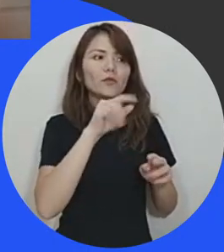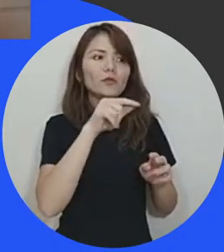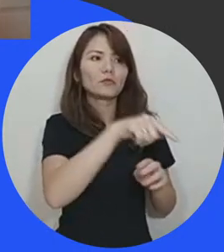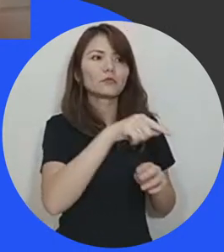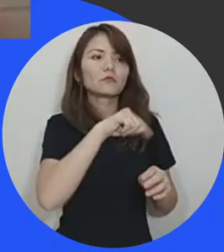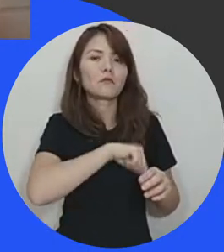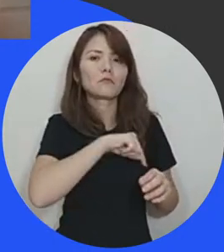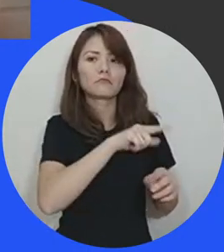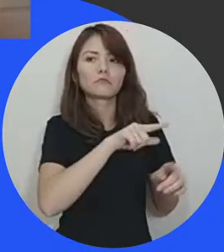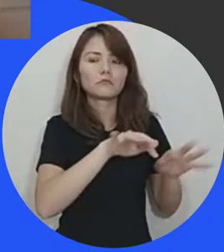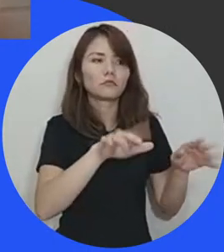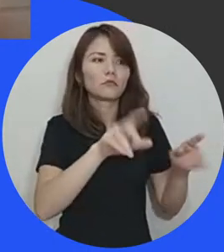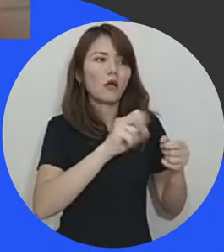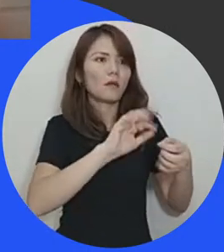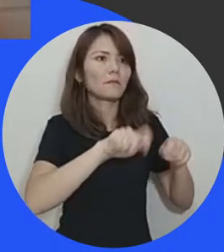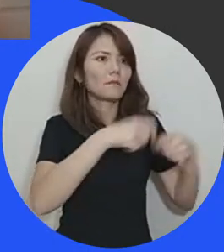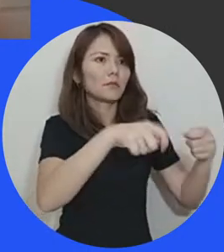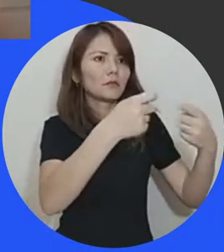the effect